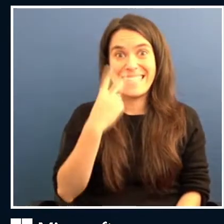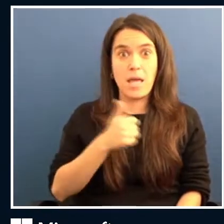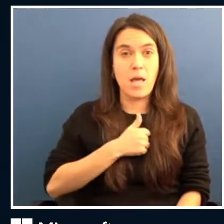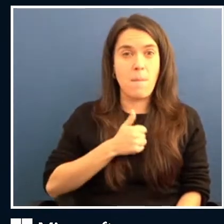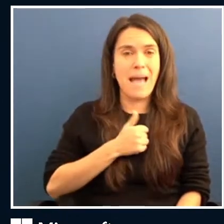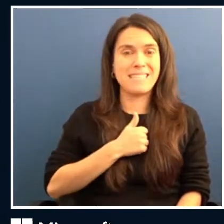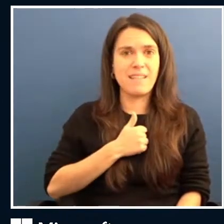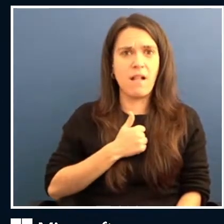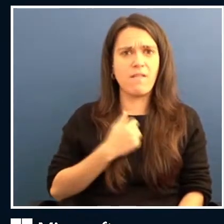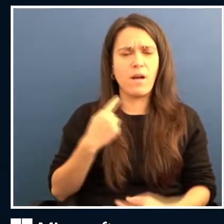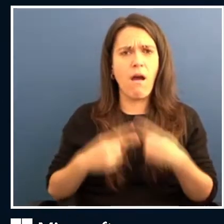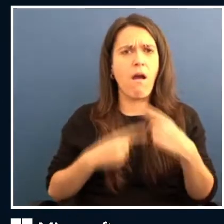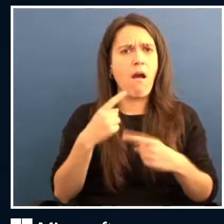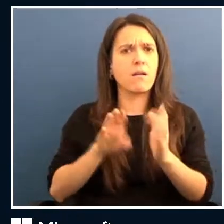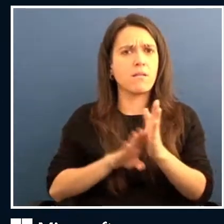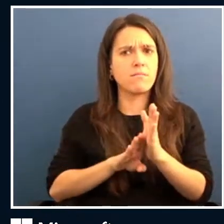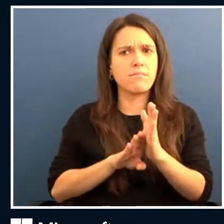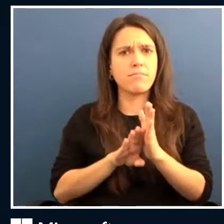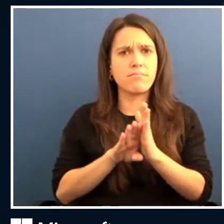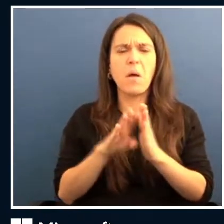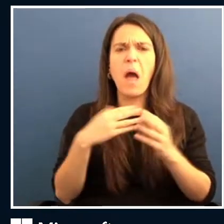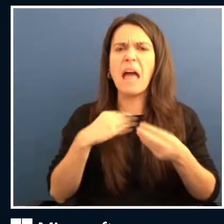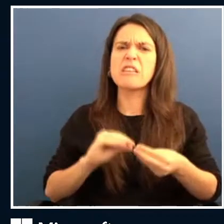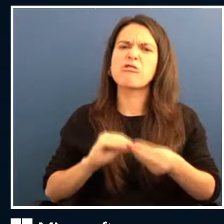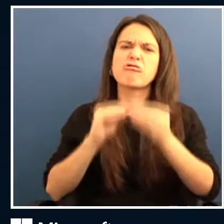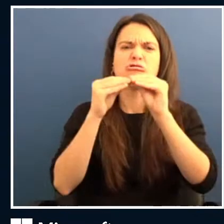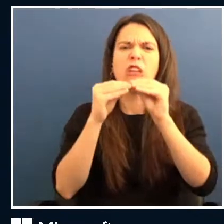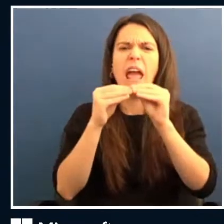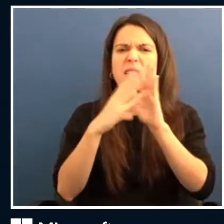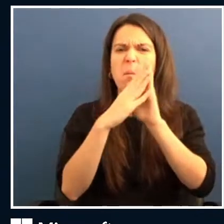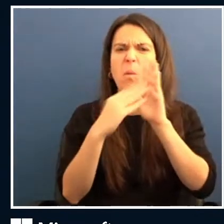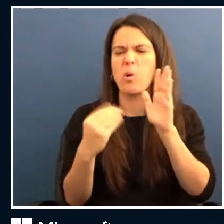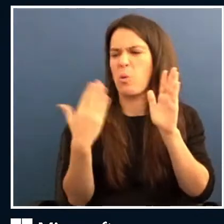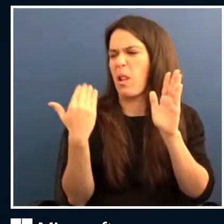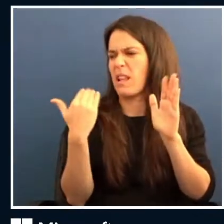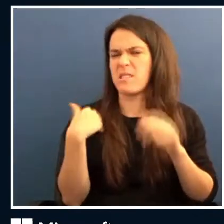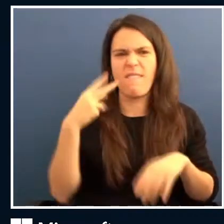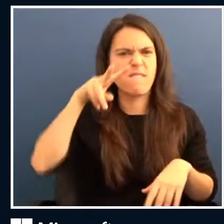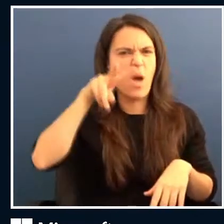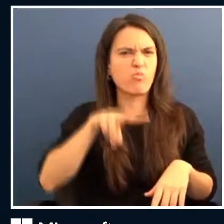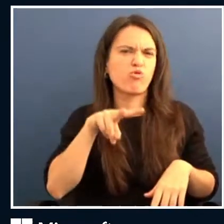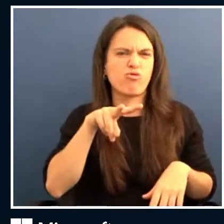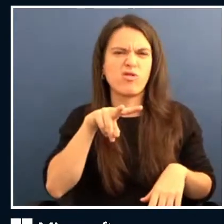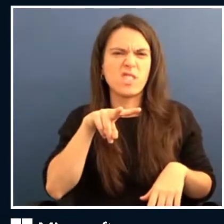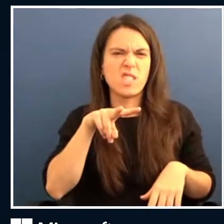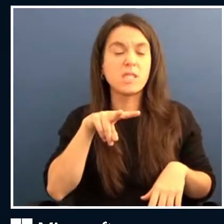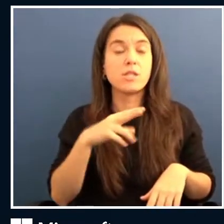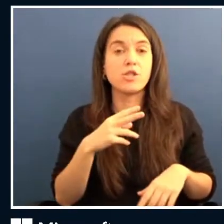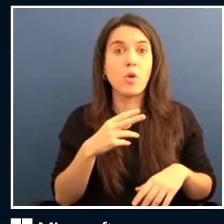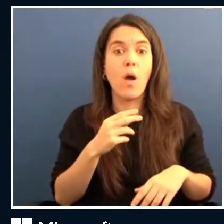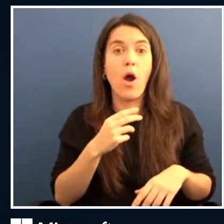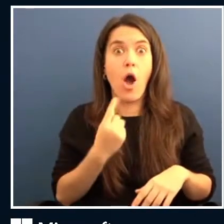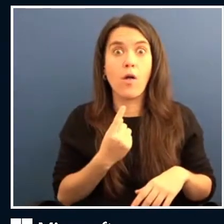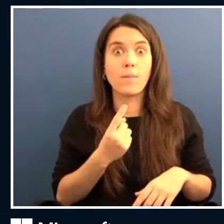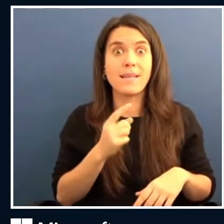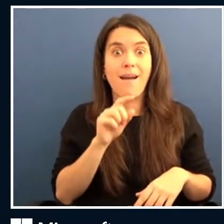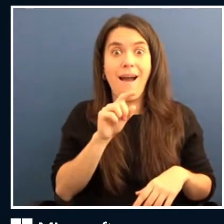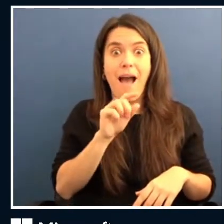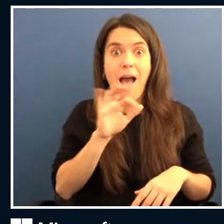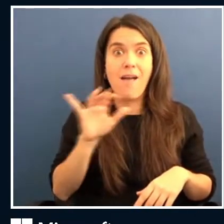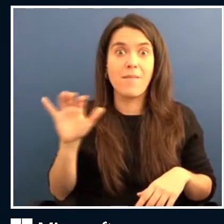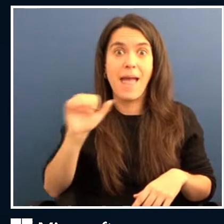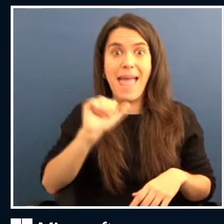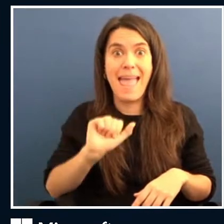point, as I was once creating a model like last February where I was adding in like every single letter in the alphabet, and suddenly you're dealing with